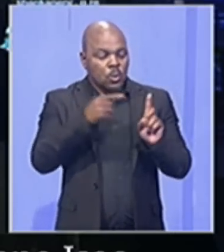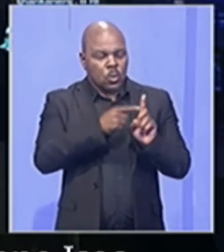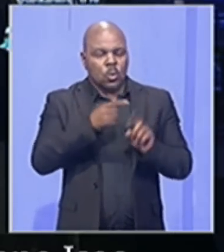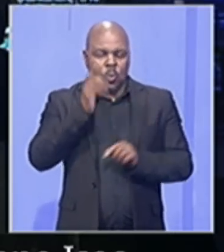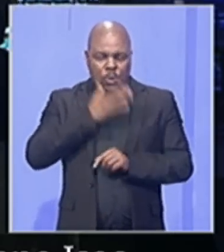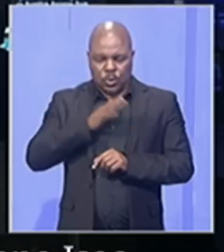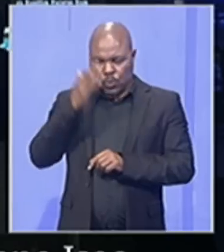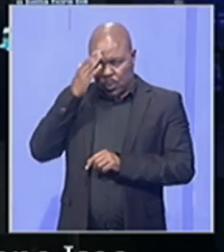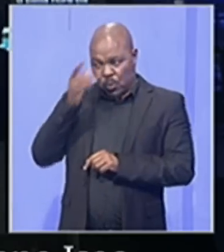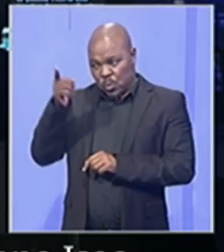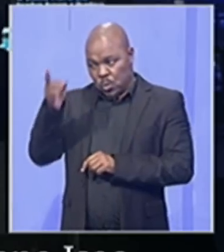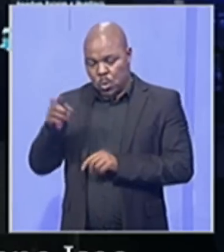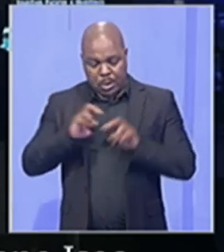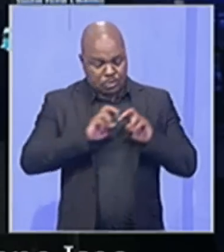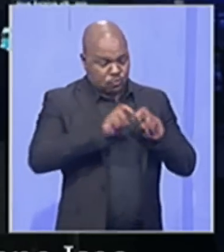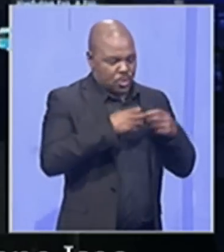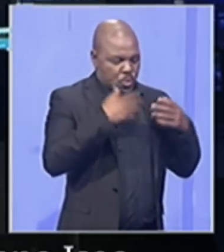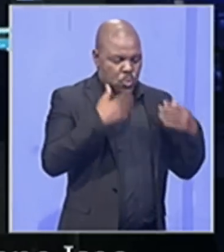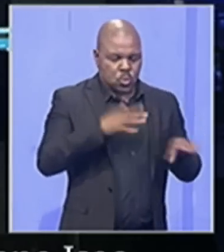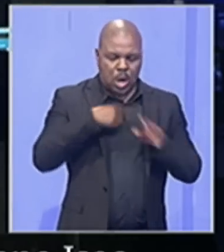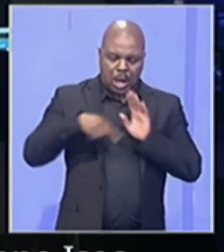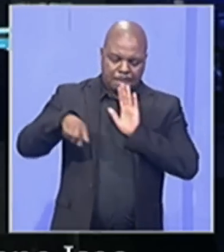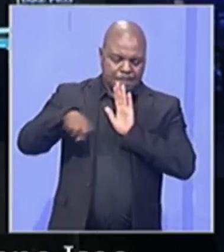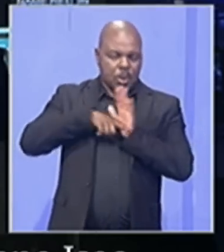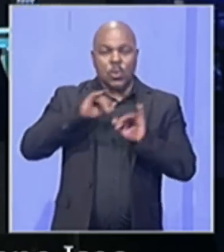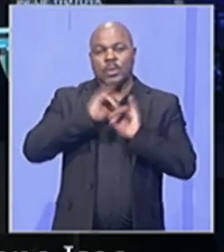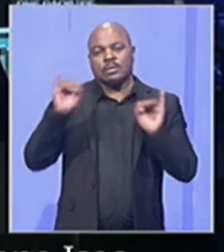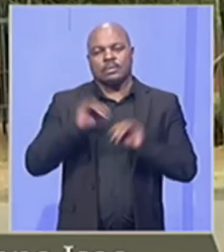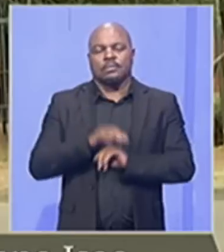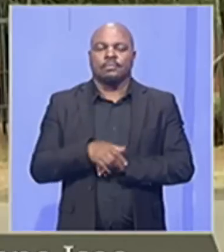diketso tsa bona di mothefutsi ho lokae.